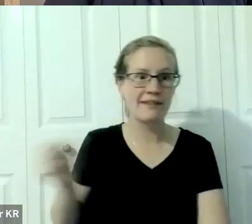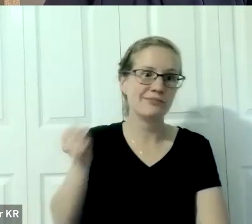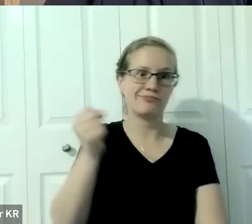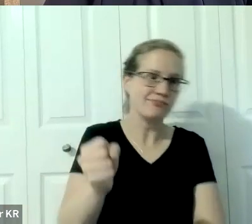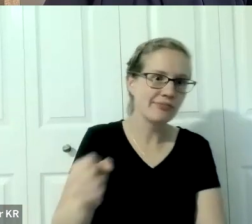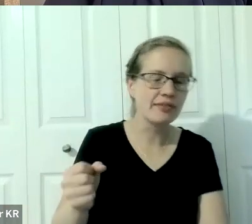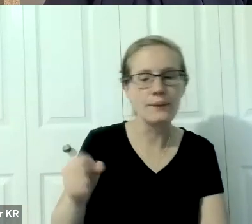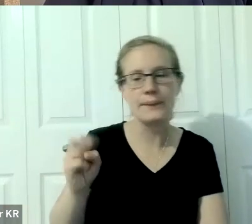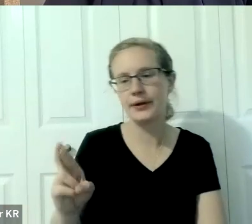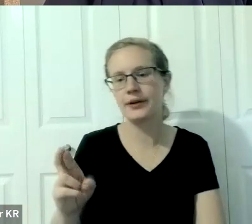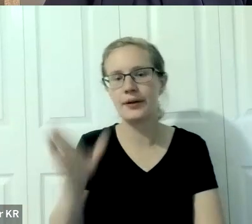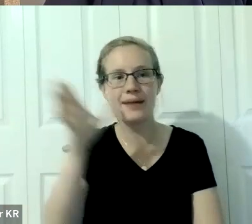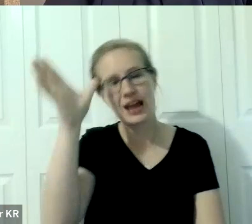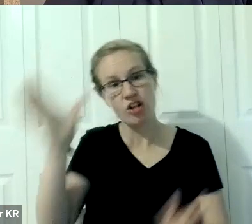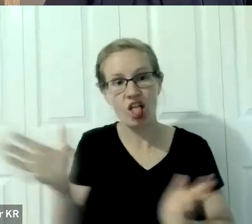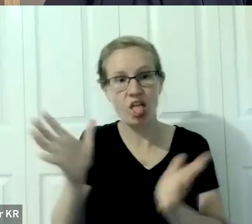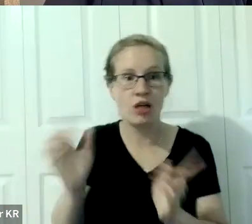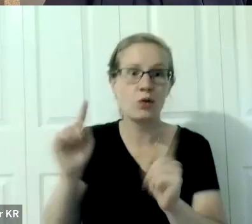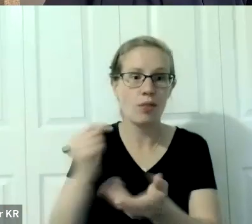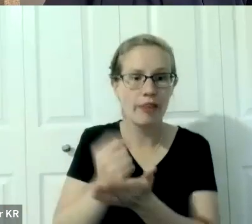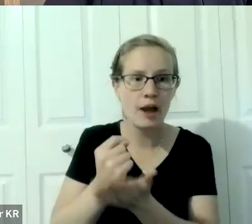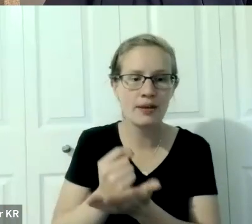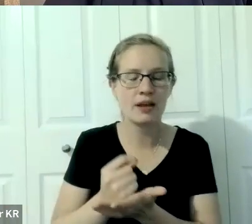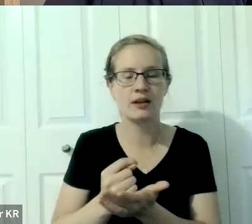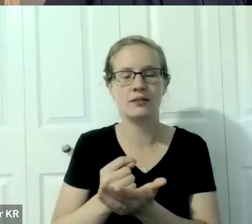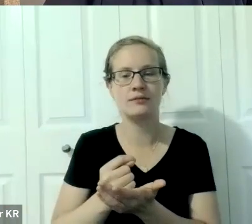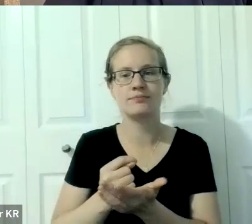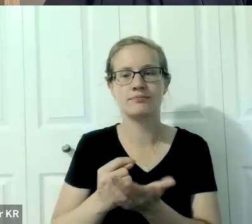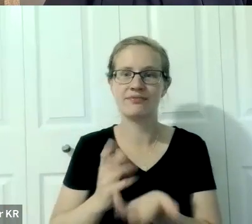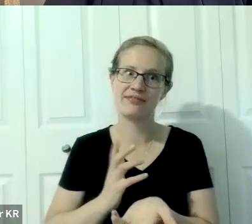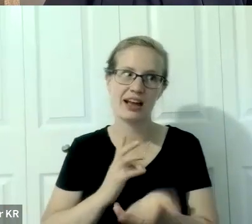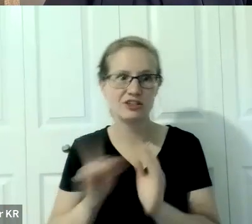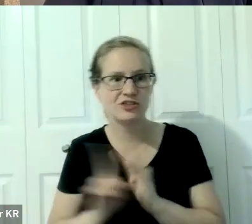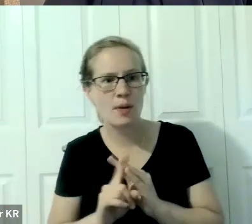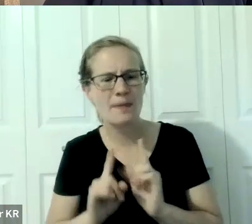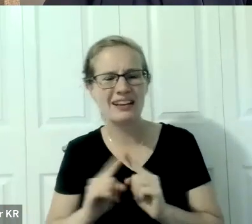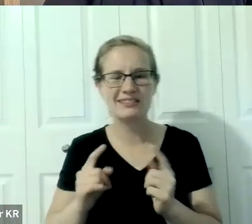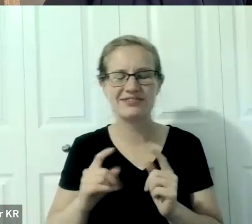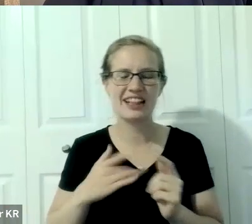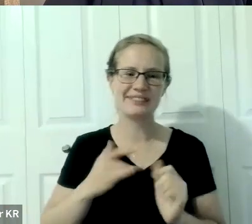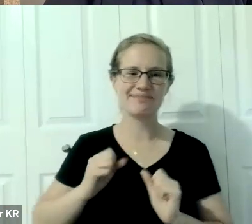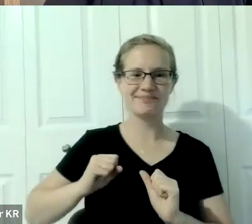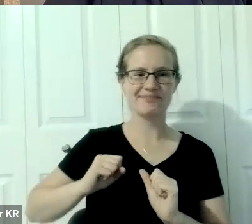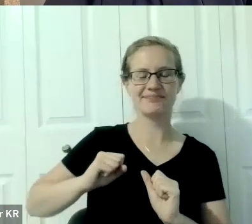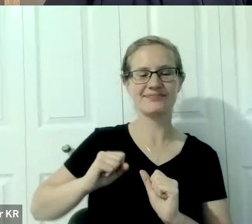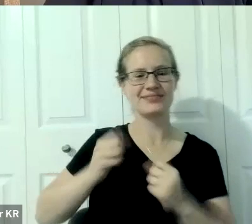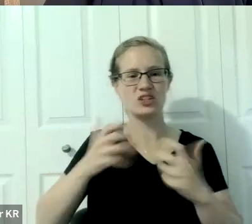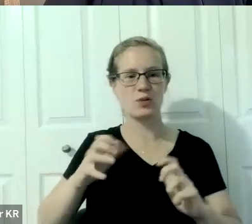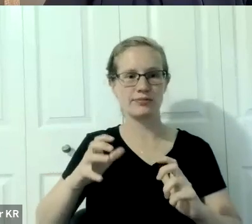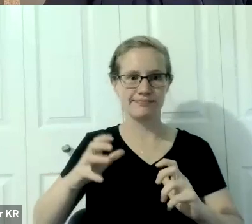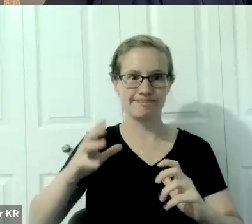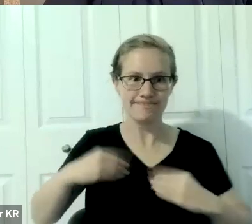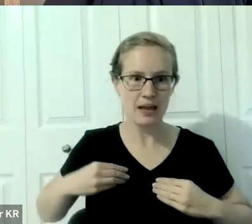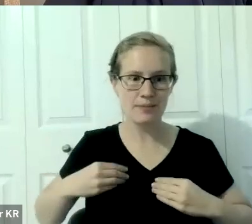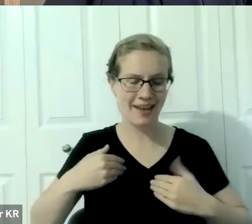or, you know, their parent pushed them to get, you know, they got a little push, but they're kind of reluctant to acknowledge that they have an illness.